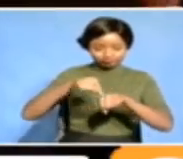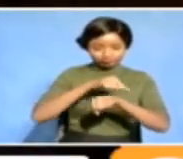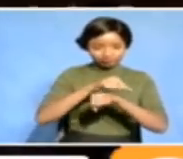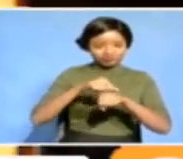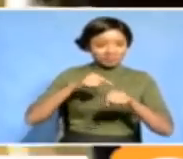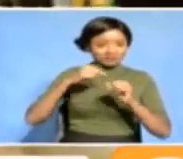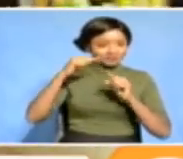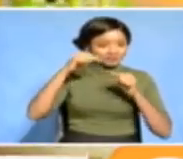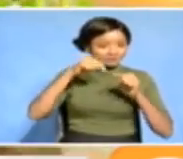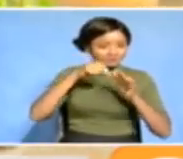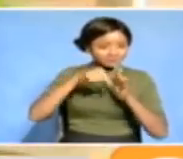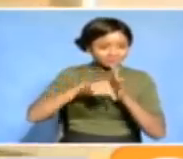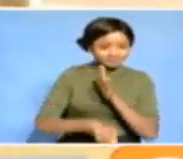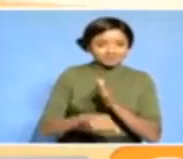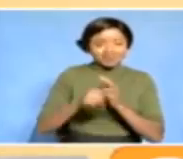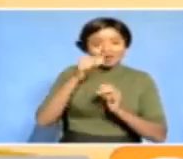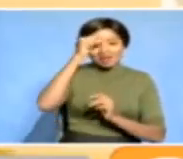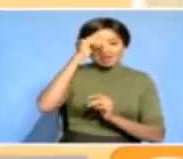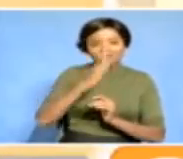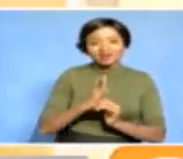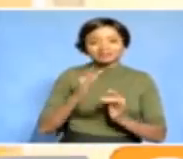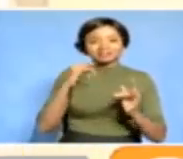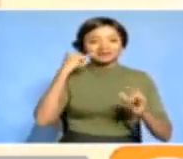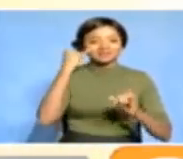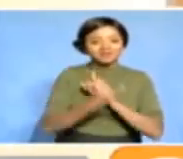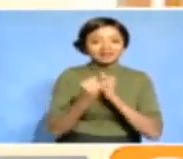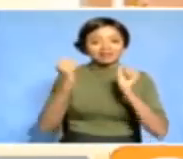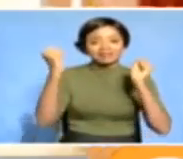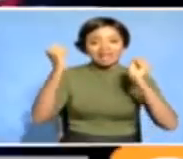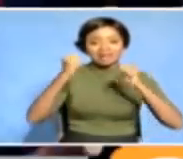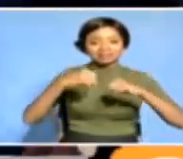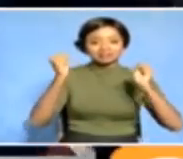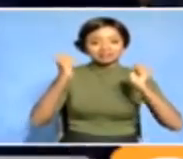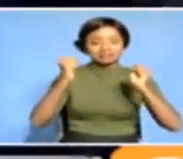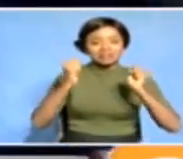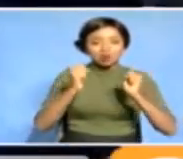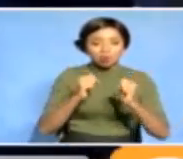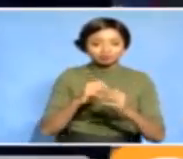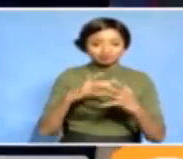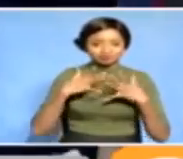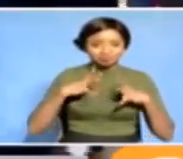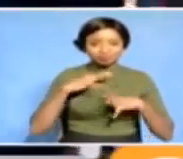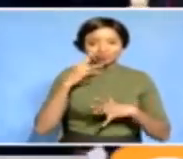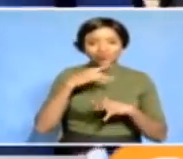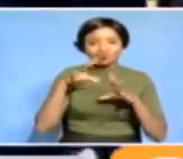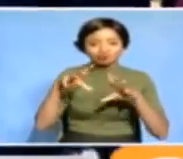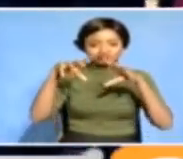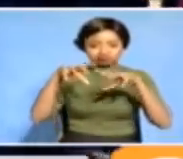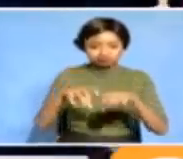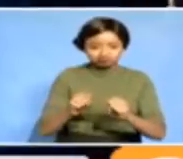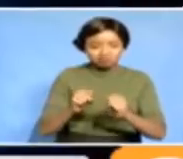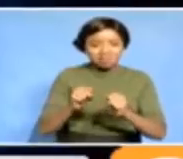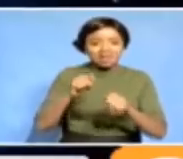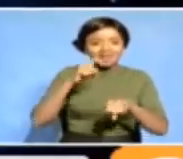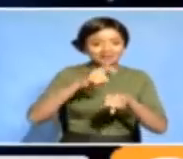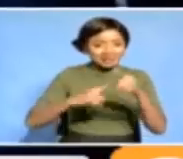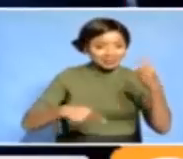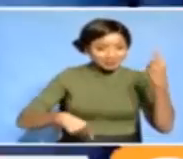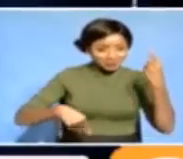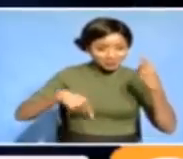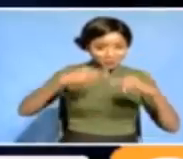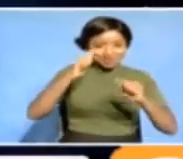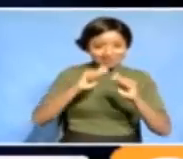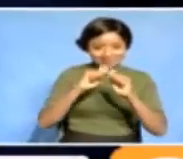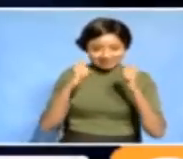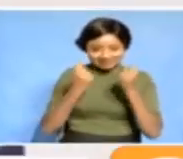lobbying, governors finally agreed on a new set of leaders to take the mantle at the Council of Governors. And after emerging victorious, the new team